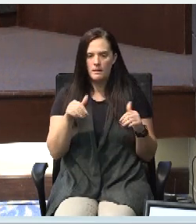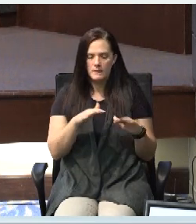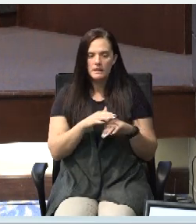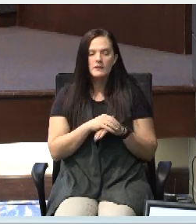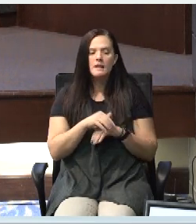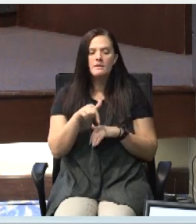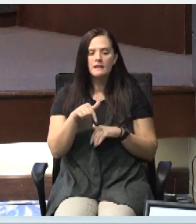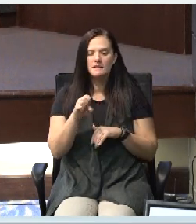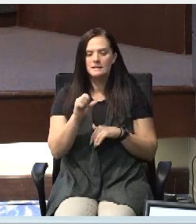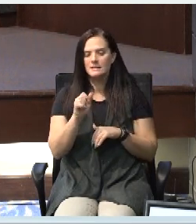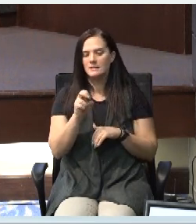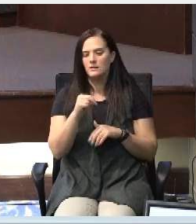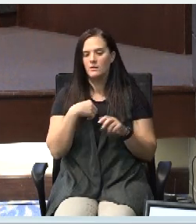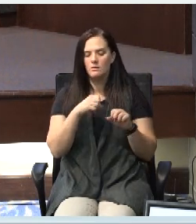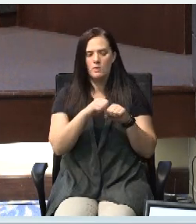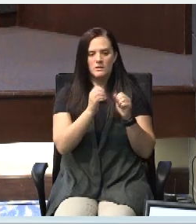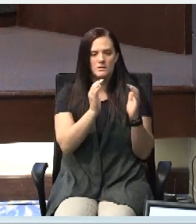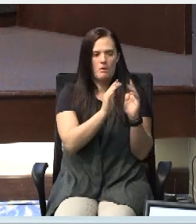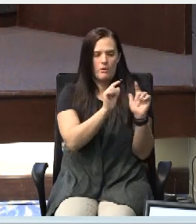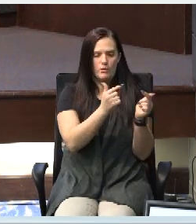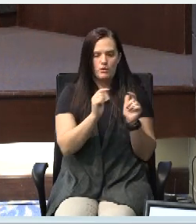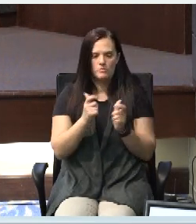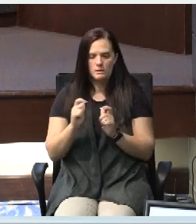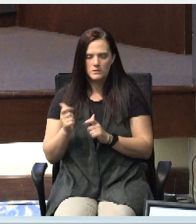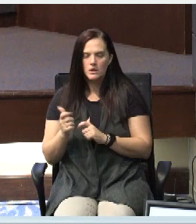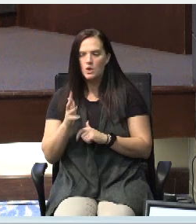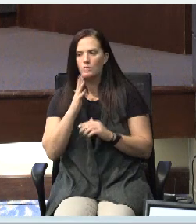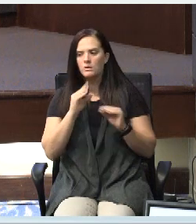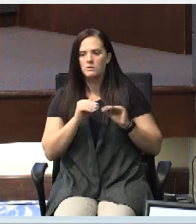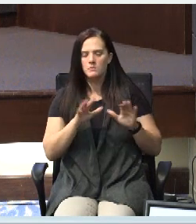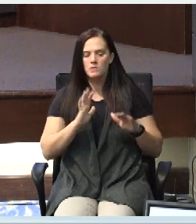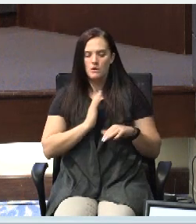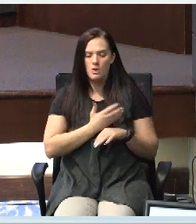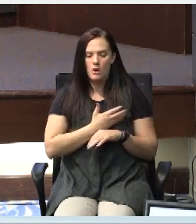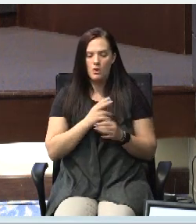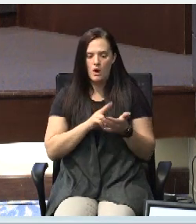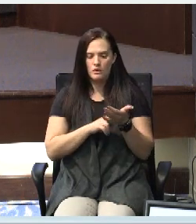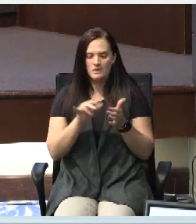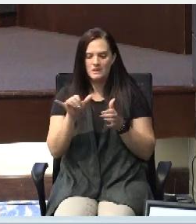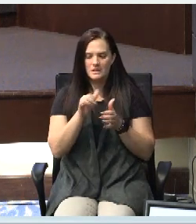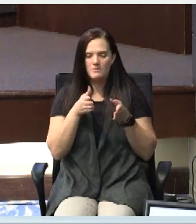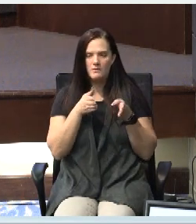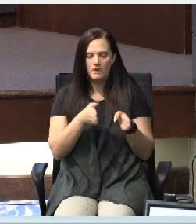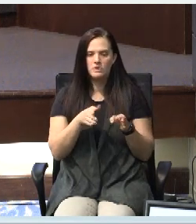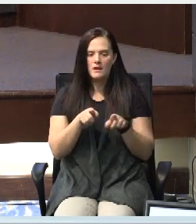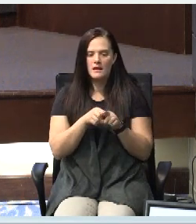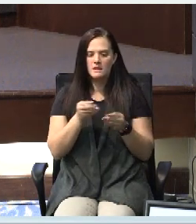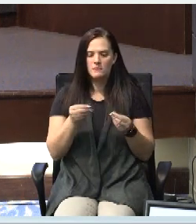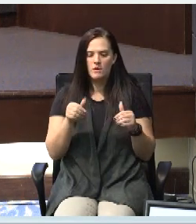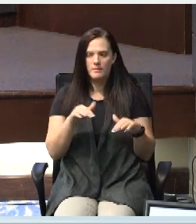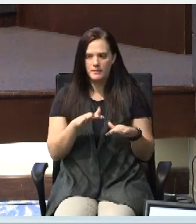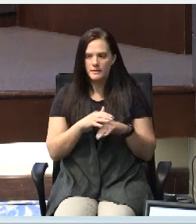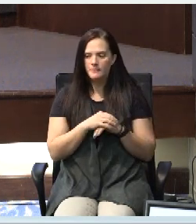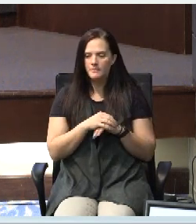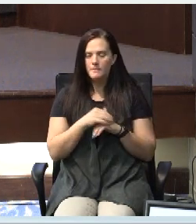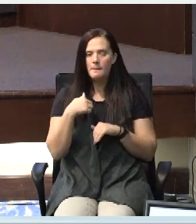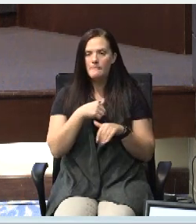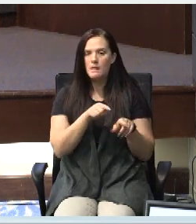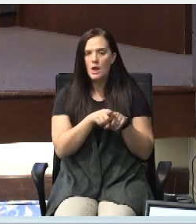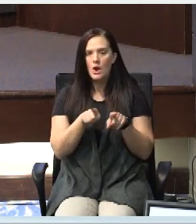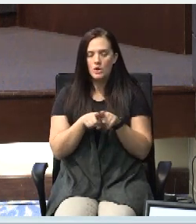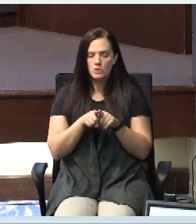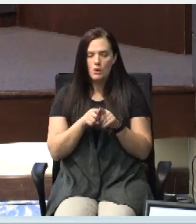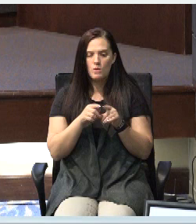This season, we have broken these into smaller groups and will distribute them to our contractors in the same fashion as privately owned property. We're